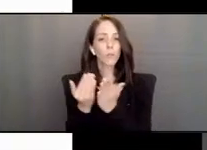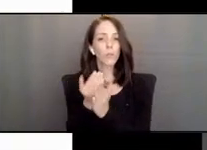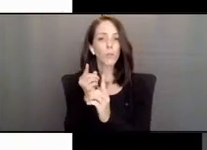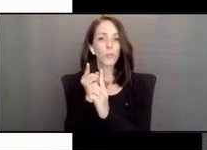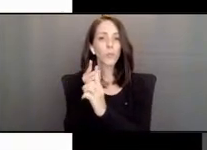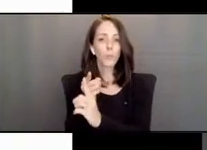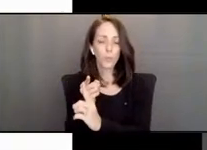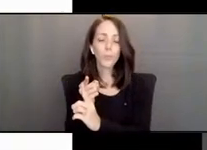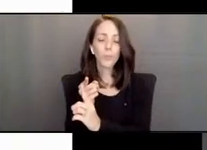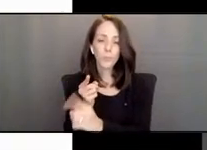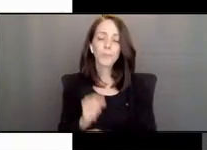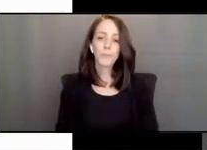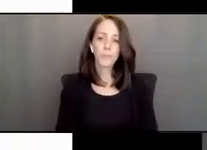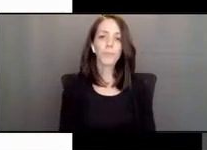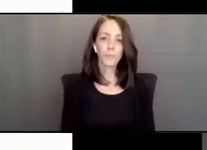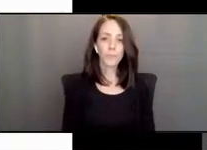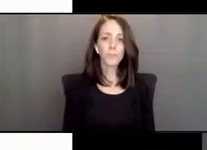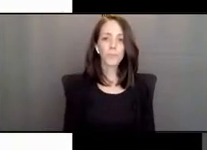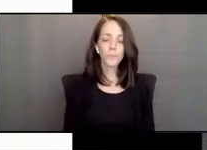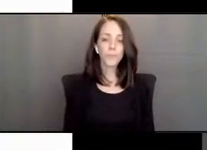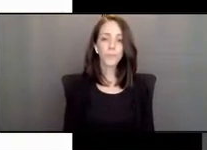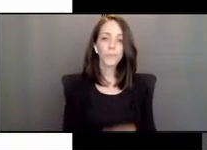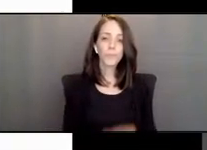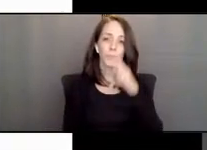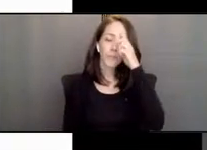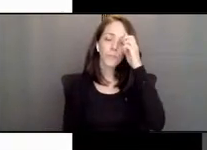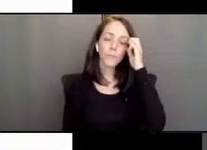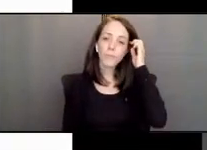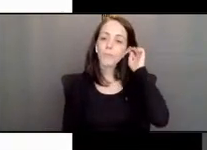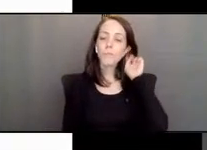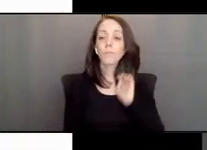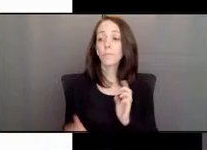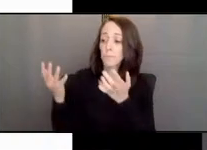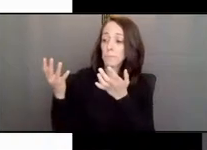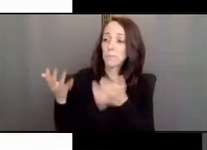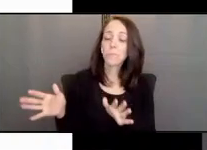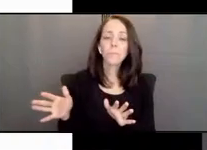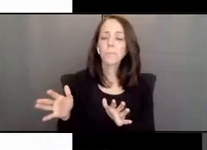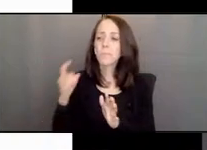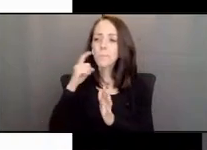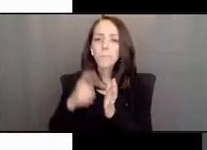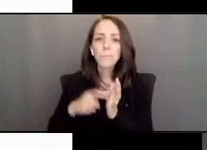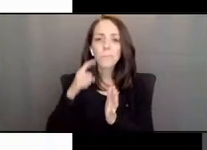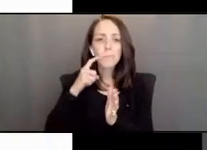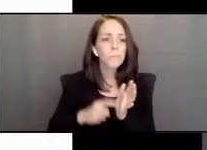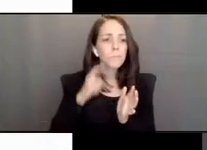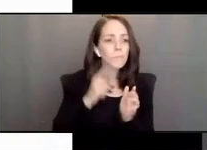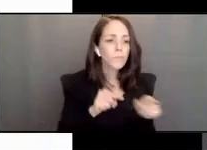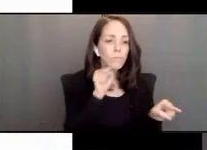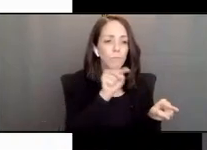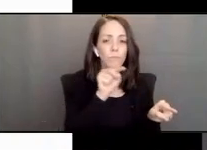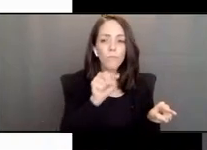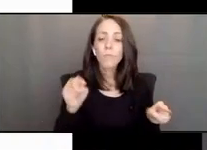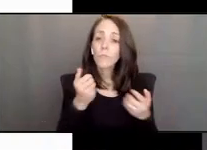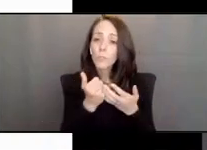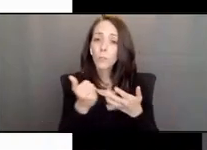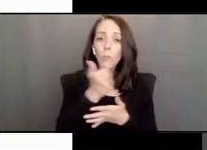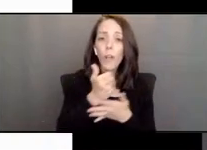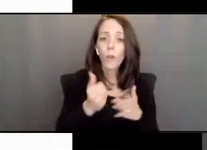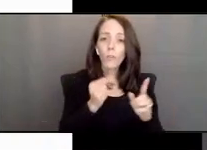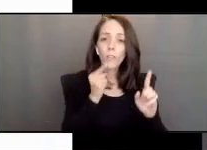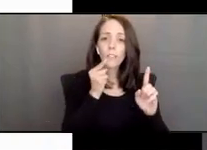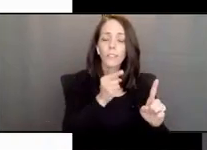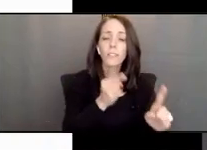environment. We then identified interdependencies across mission areas, prioritized objectives for consideration,